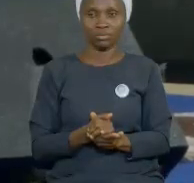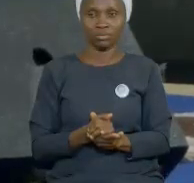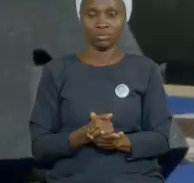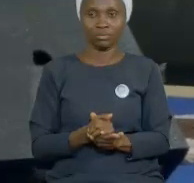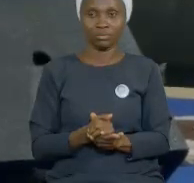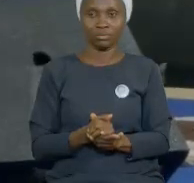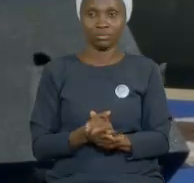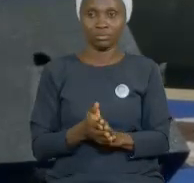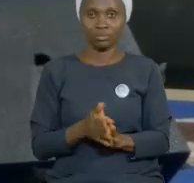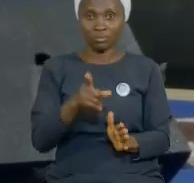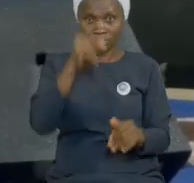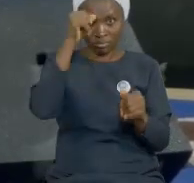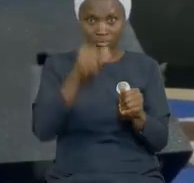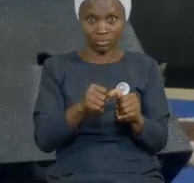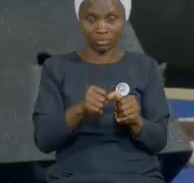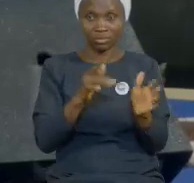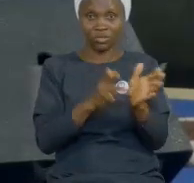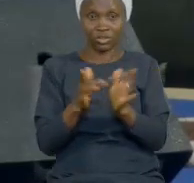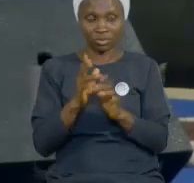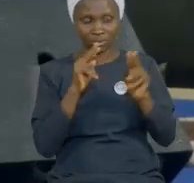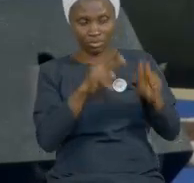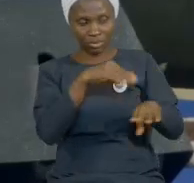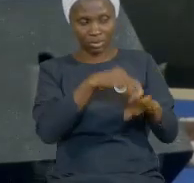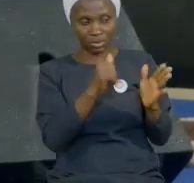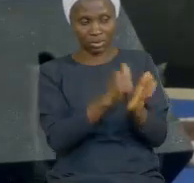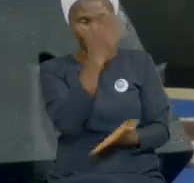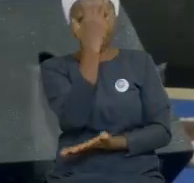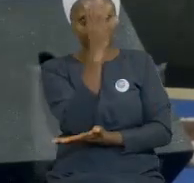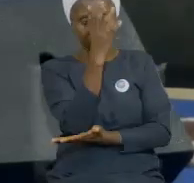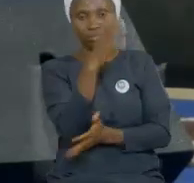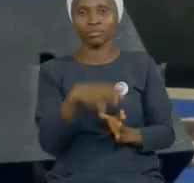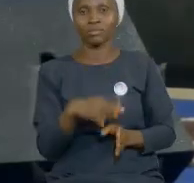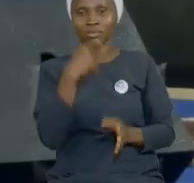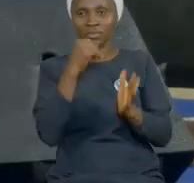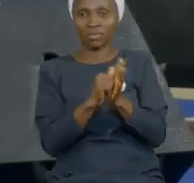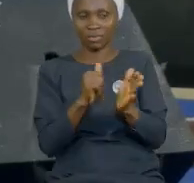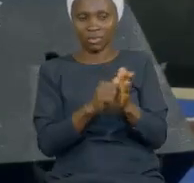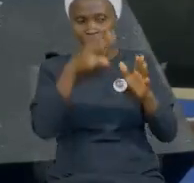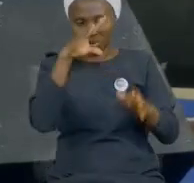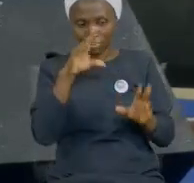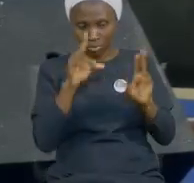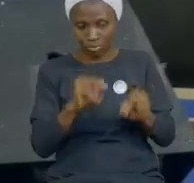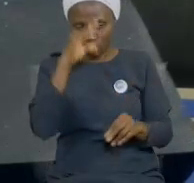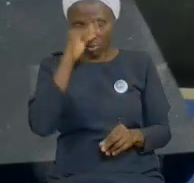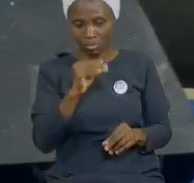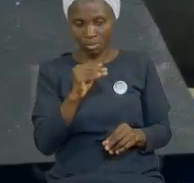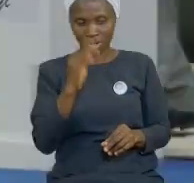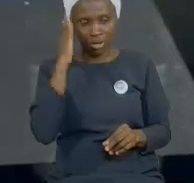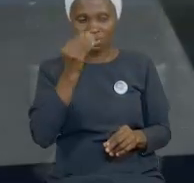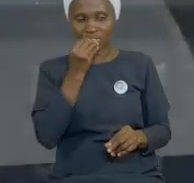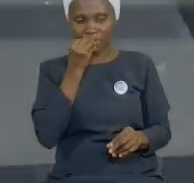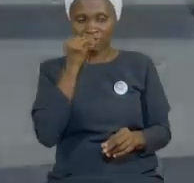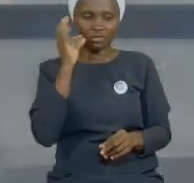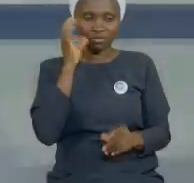You remember Jesus looked at that tree and he said, no man eat fruit of you